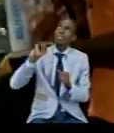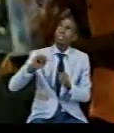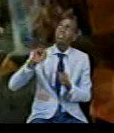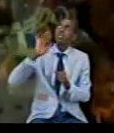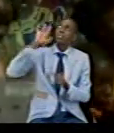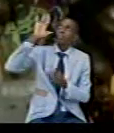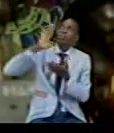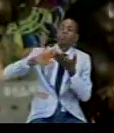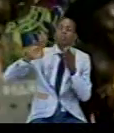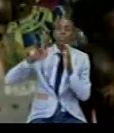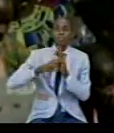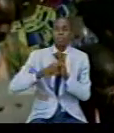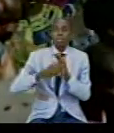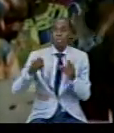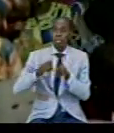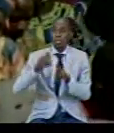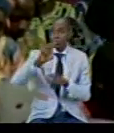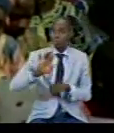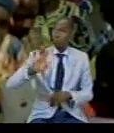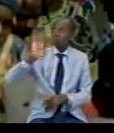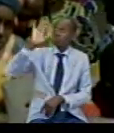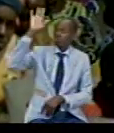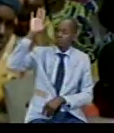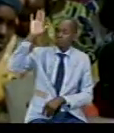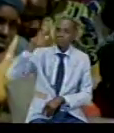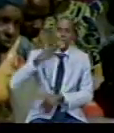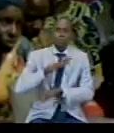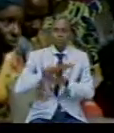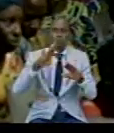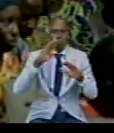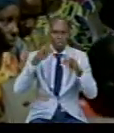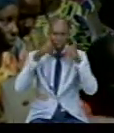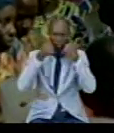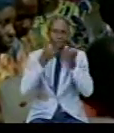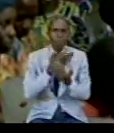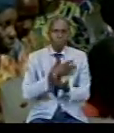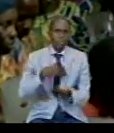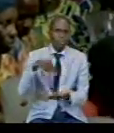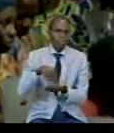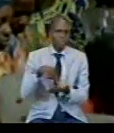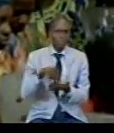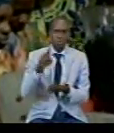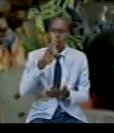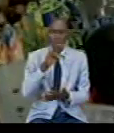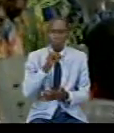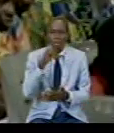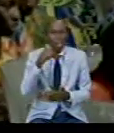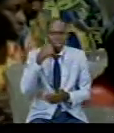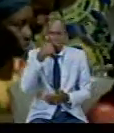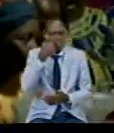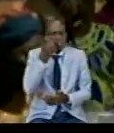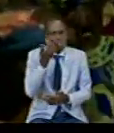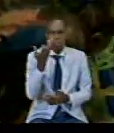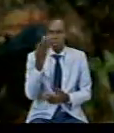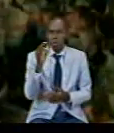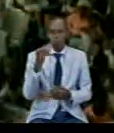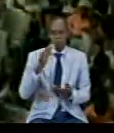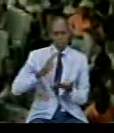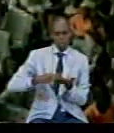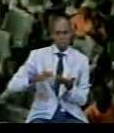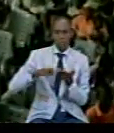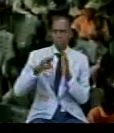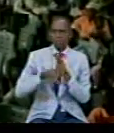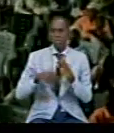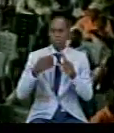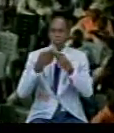your hand, please stand up. Stand up. You are not ashamed of the forgiveness of the Lord. You are